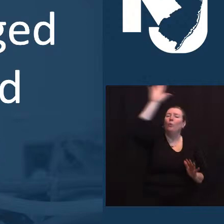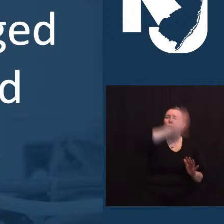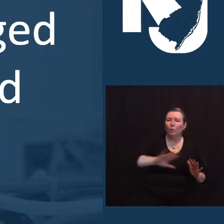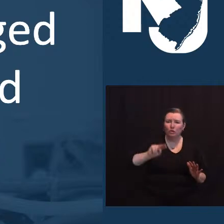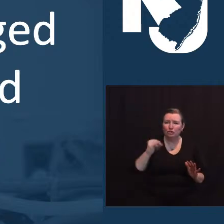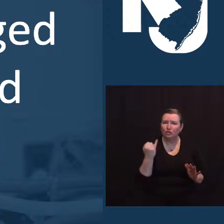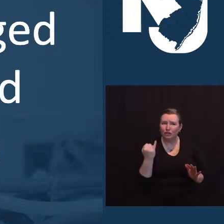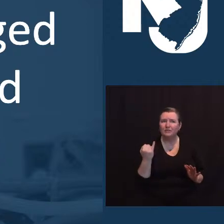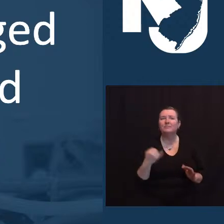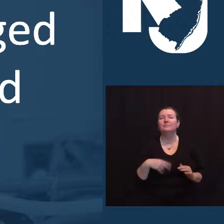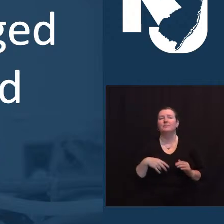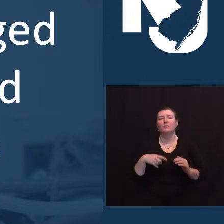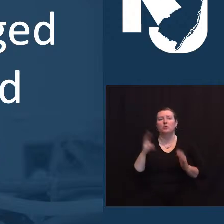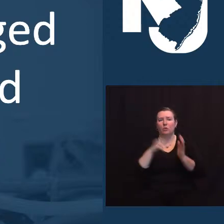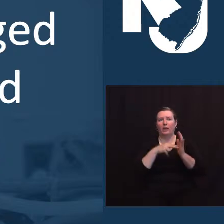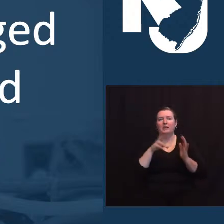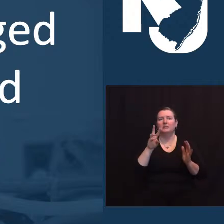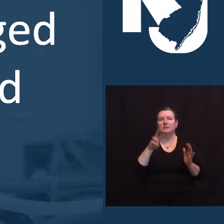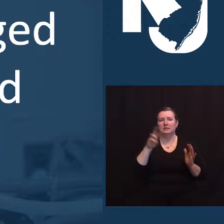hospitals to